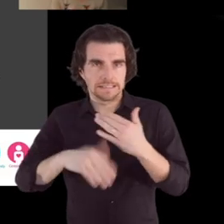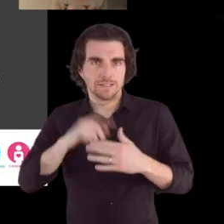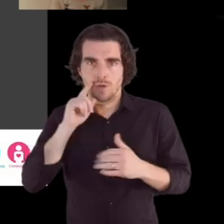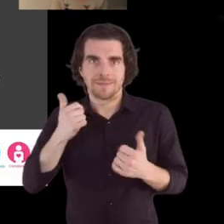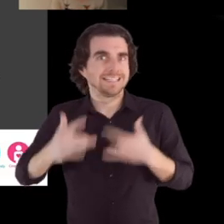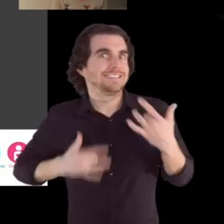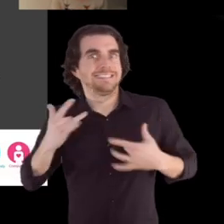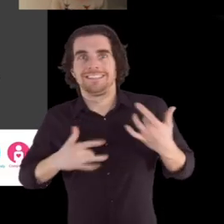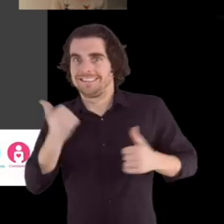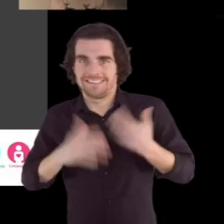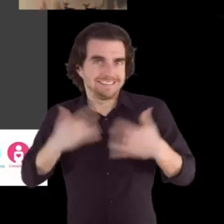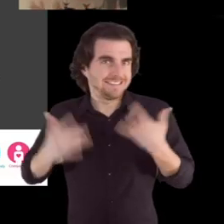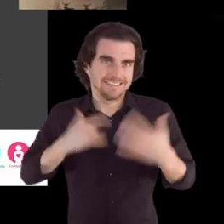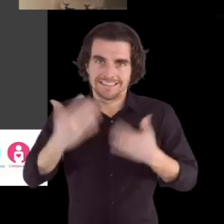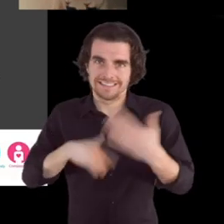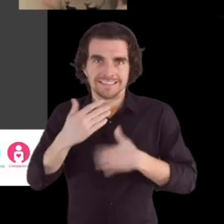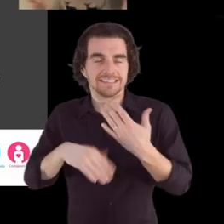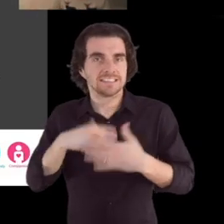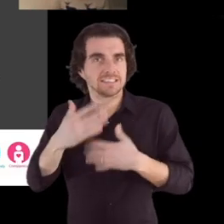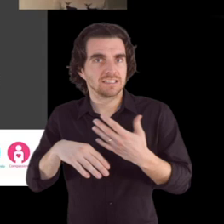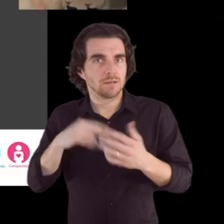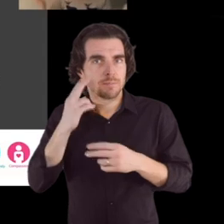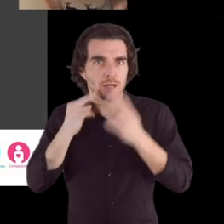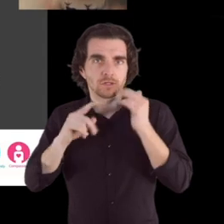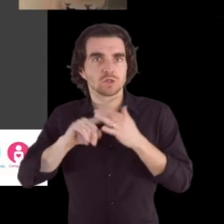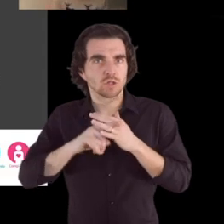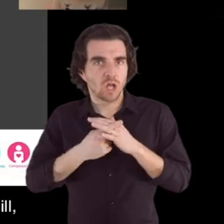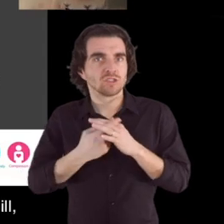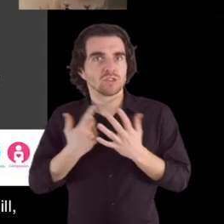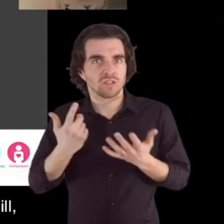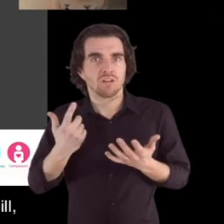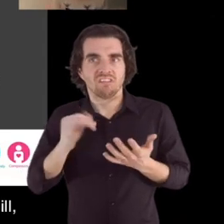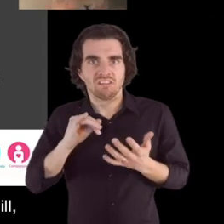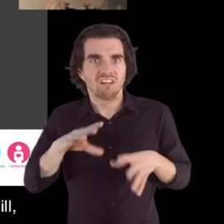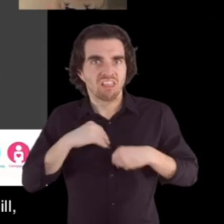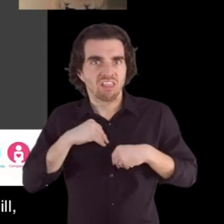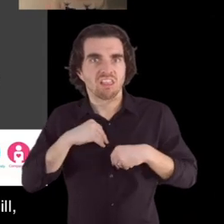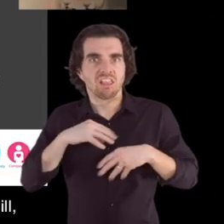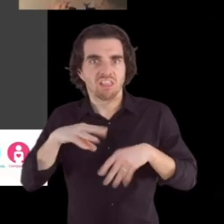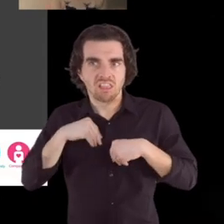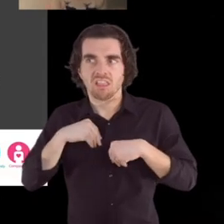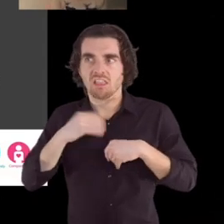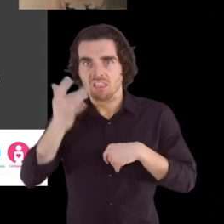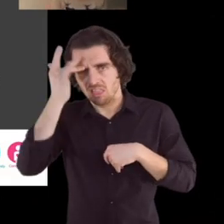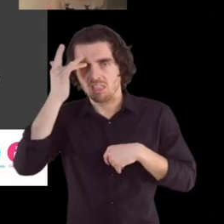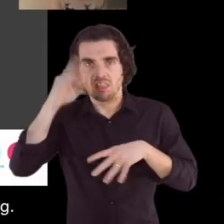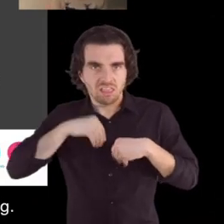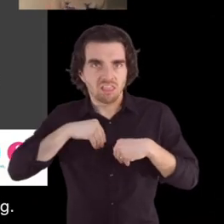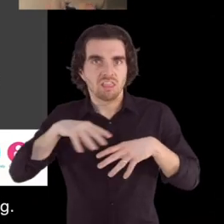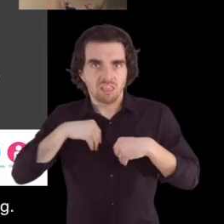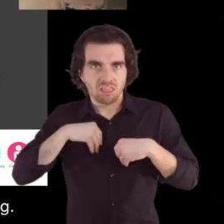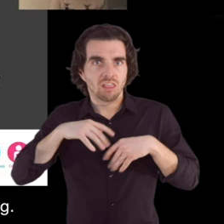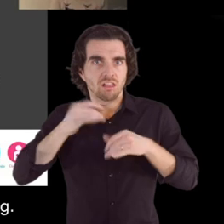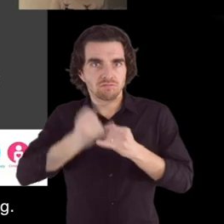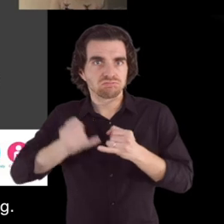all full of enthusiasm. And then we did have, you know, when people started, you know, being infected and getting ill, there was that surge. People